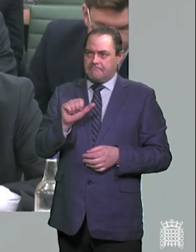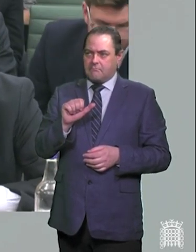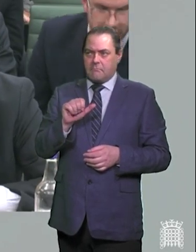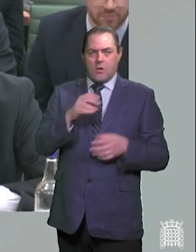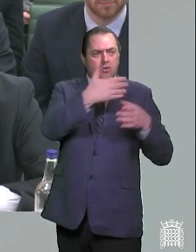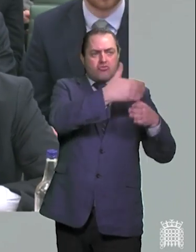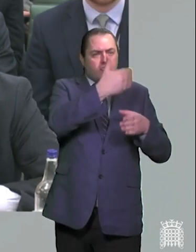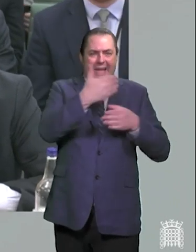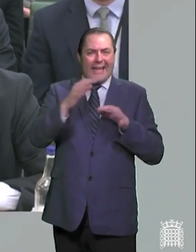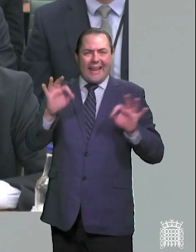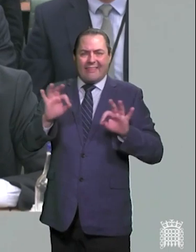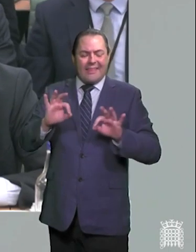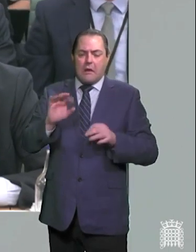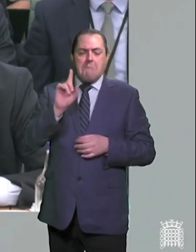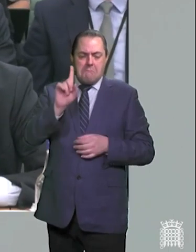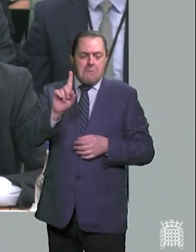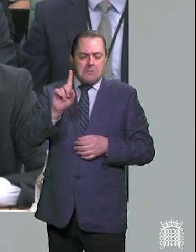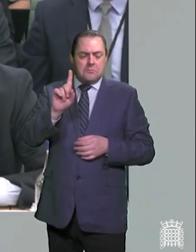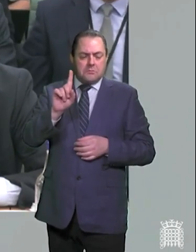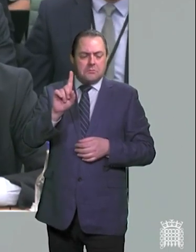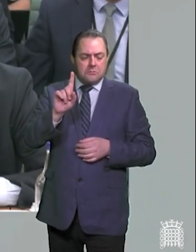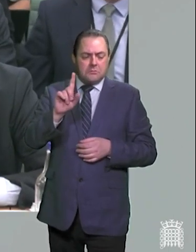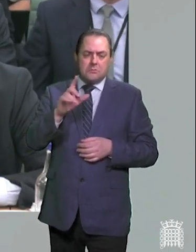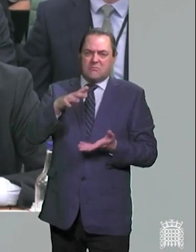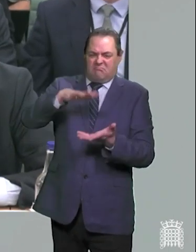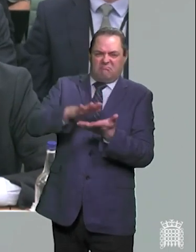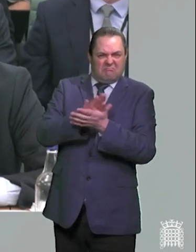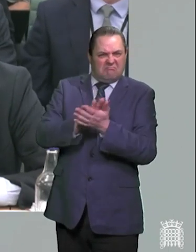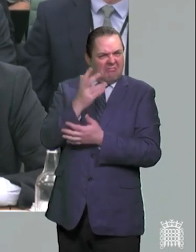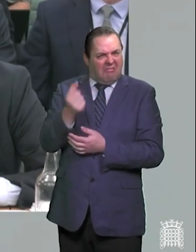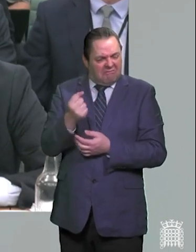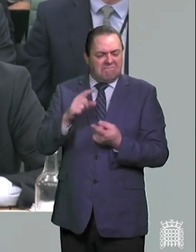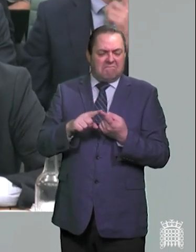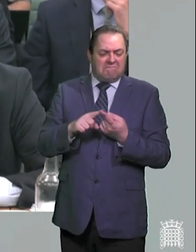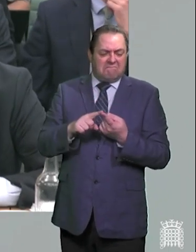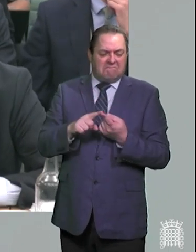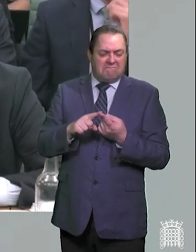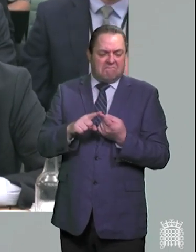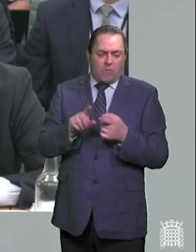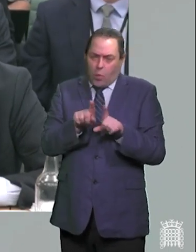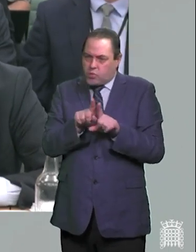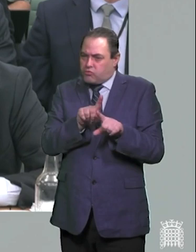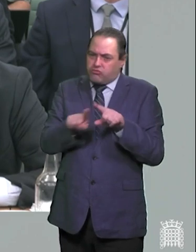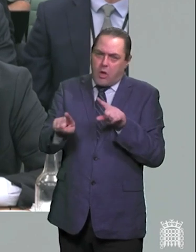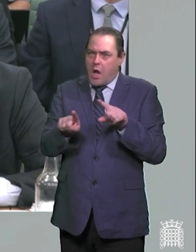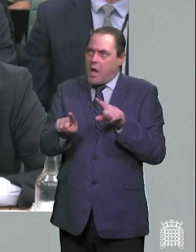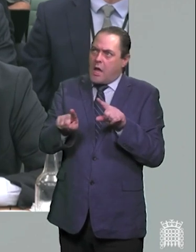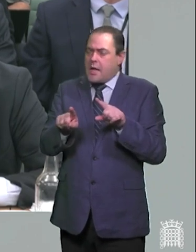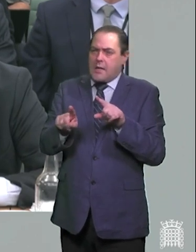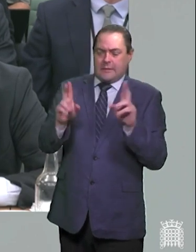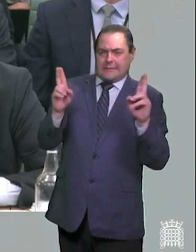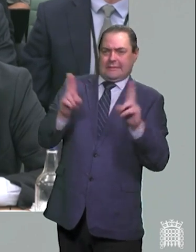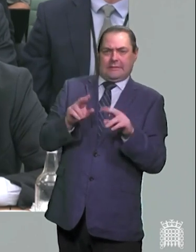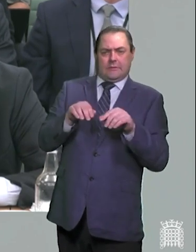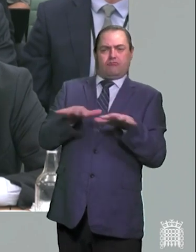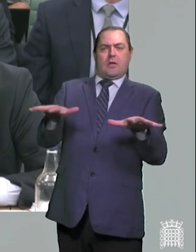perspex screens there, but that doesn't mean that there wasn't sanitizer and efforts to restrict the spread of